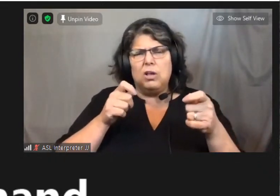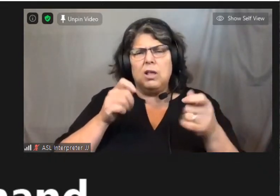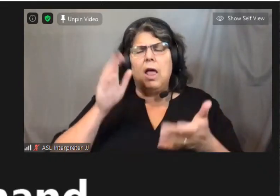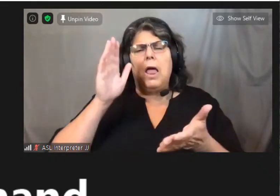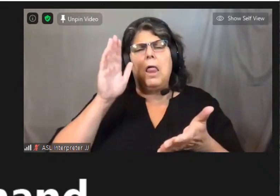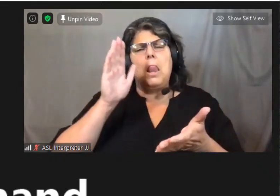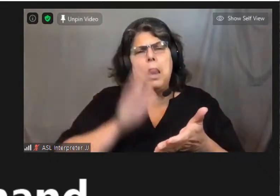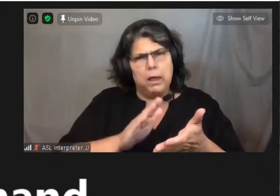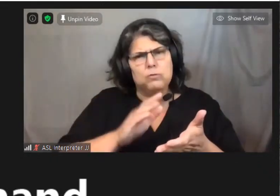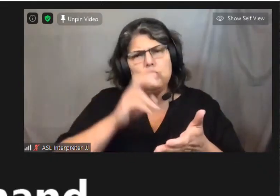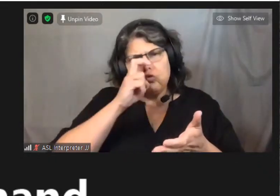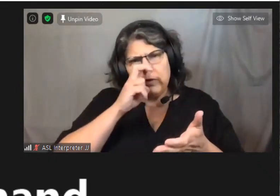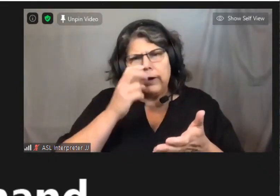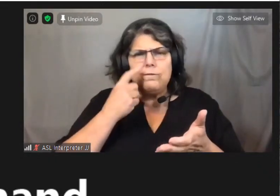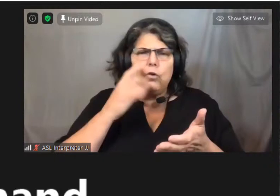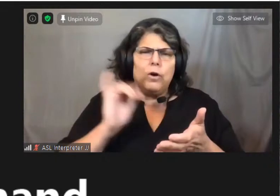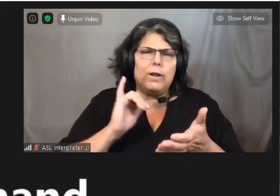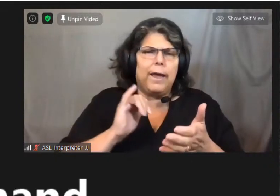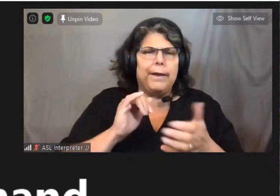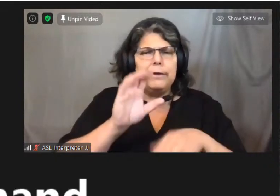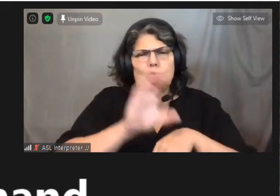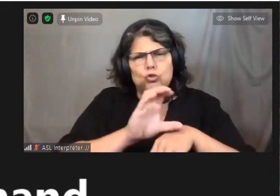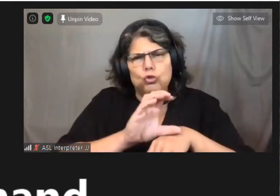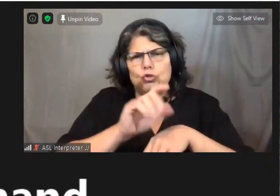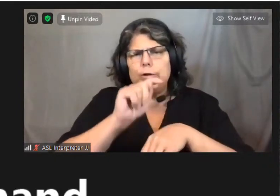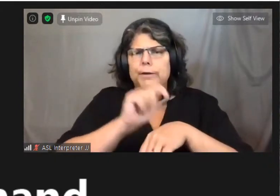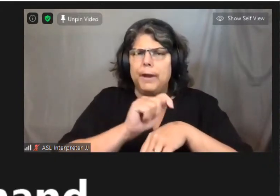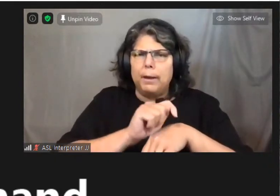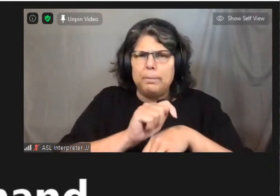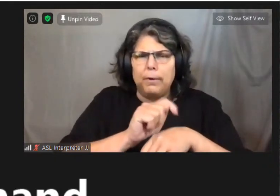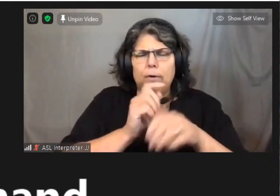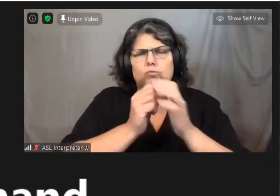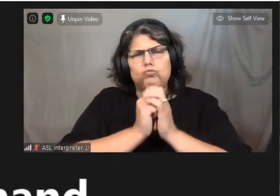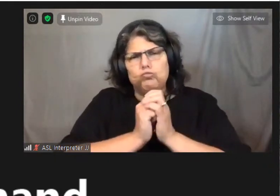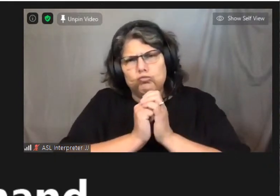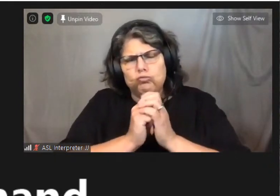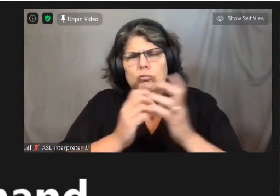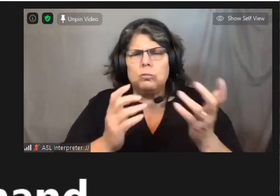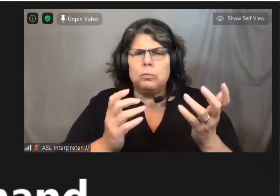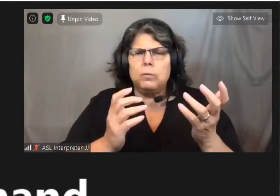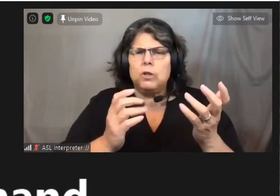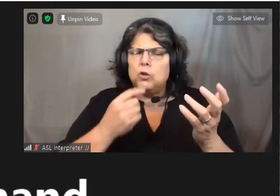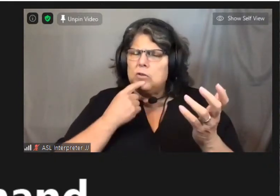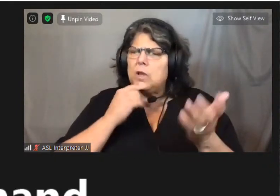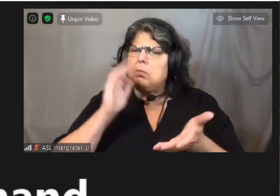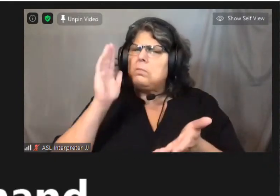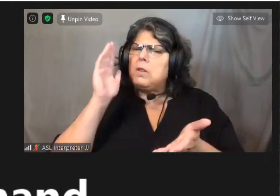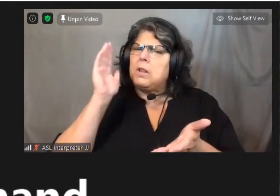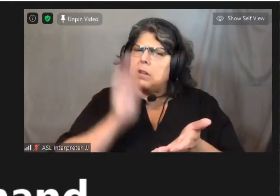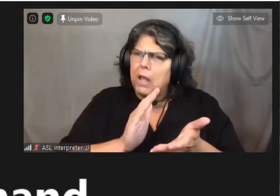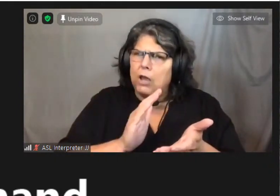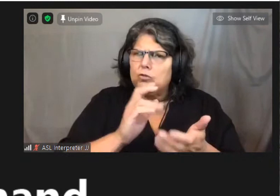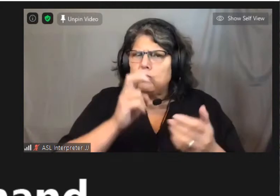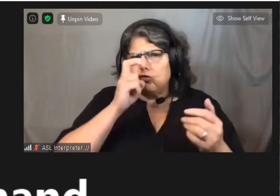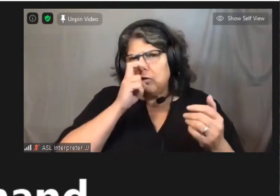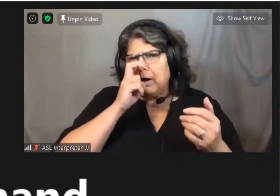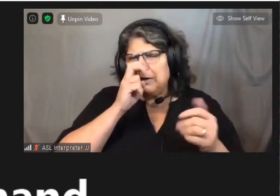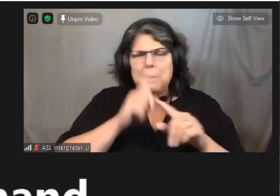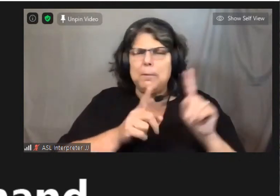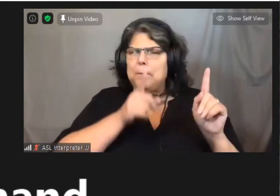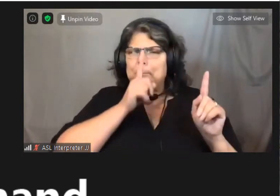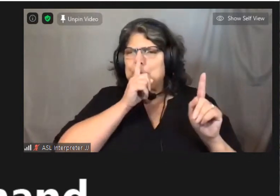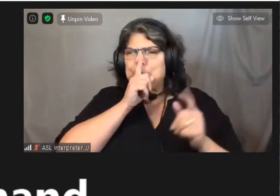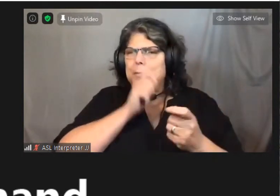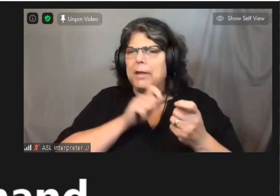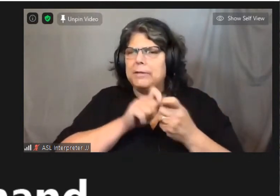worship, other social gatherings. You said that there was some loosening happening, but you then didn't specify what